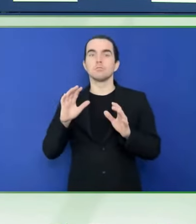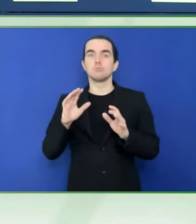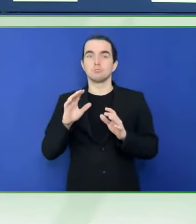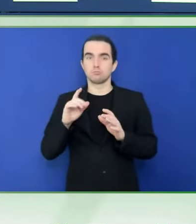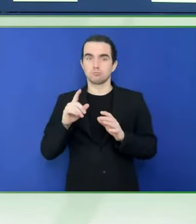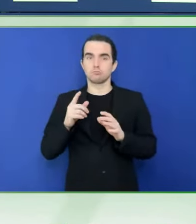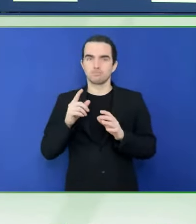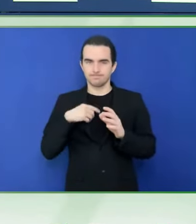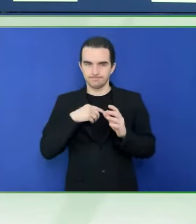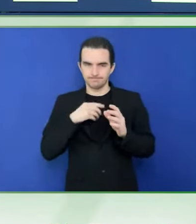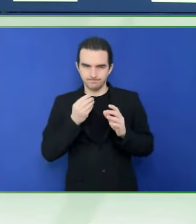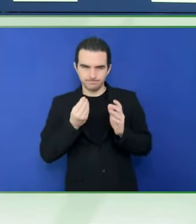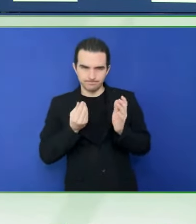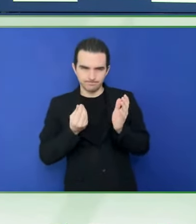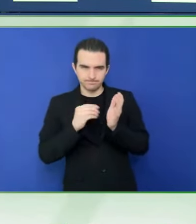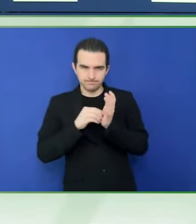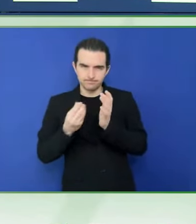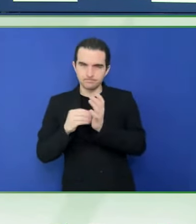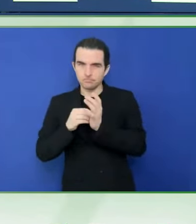Poland.